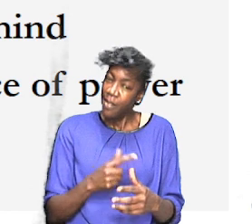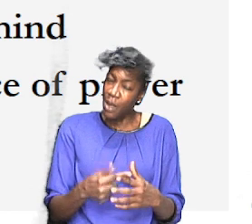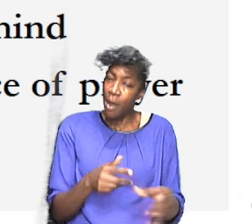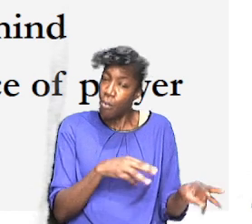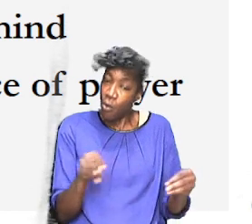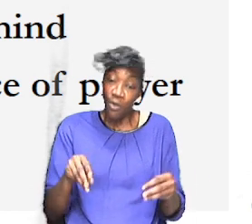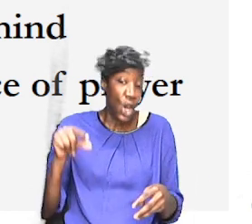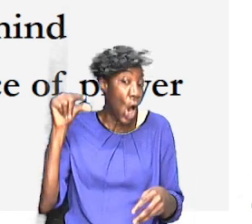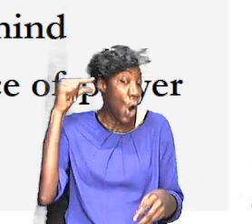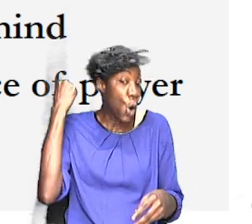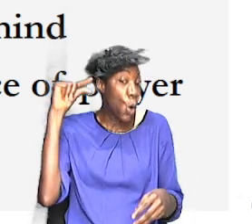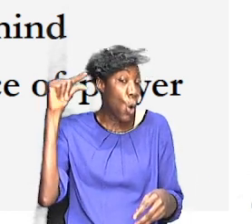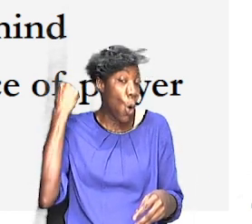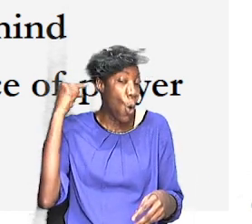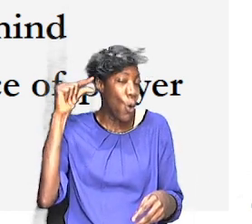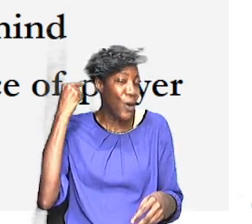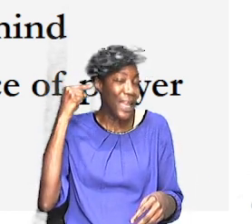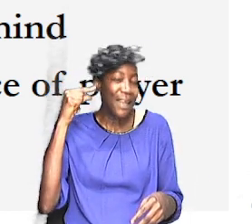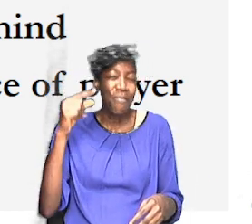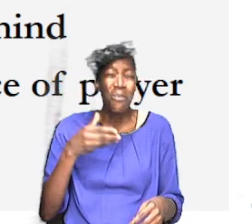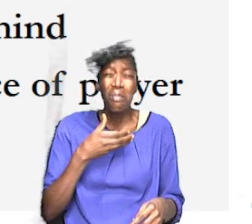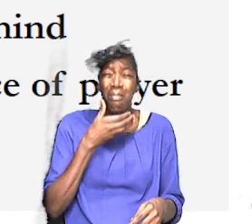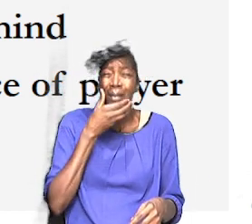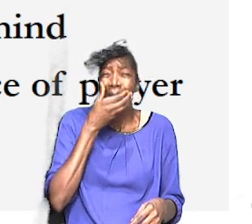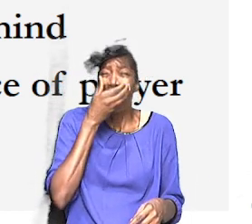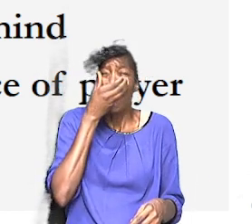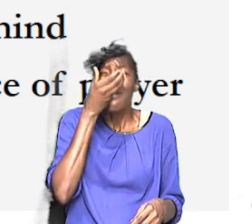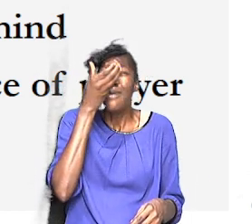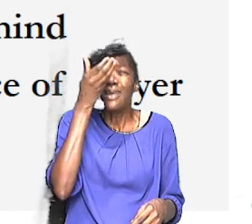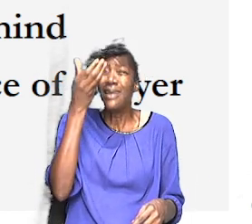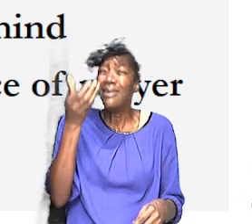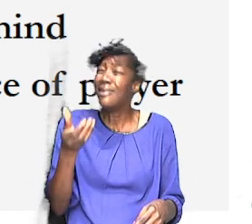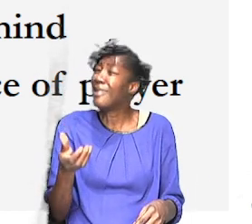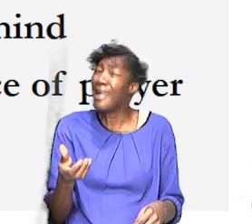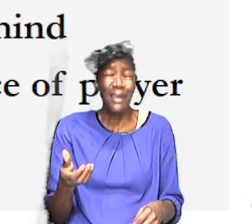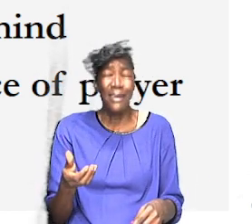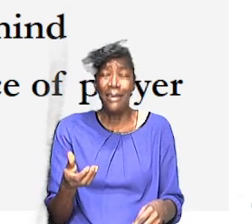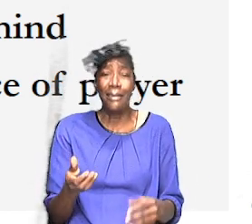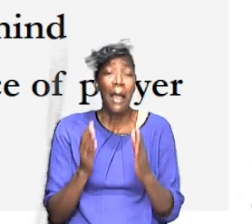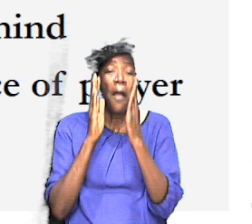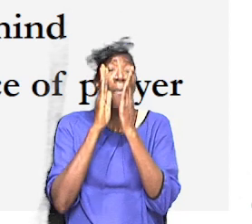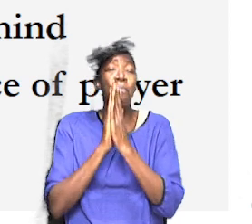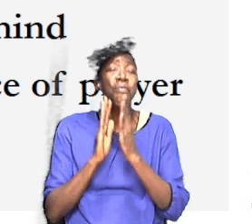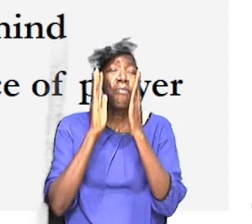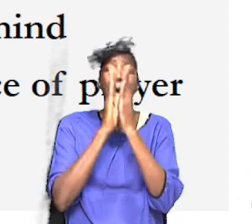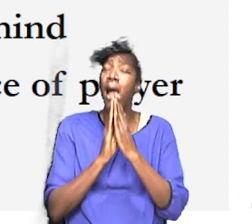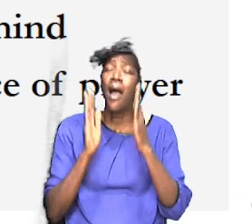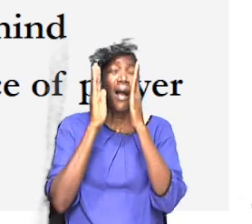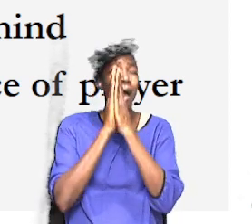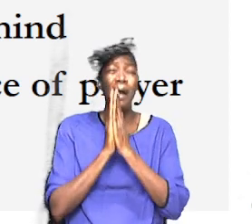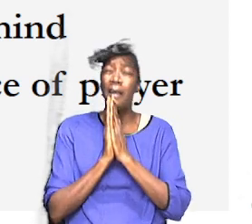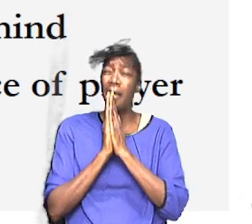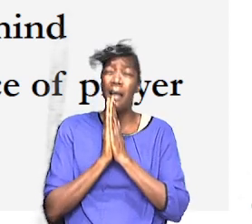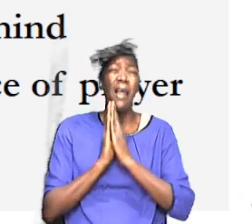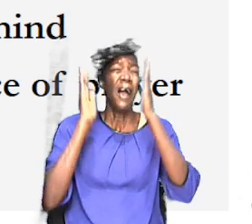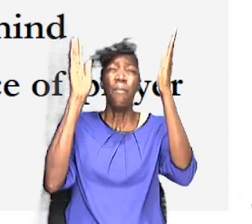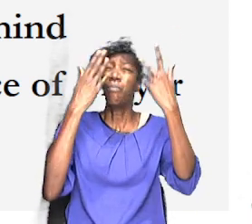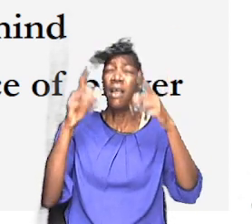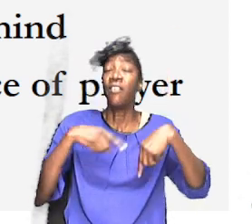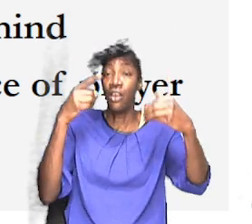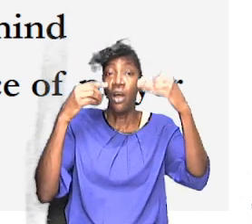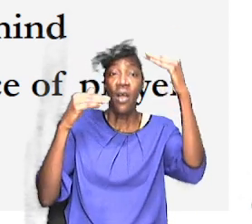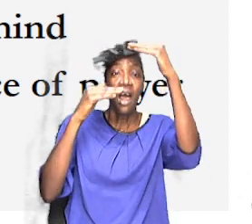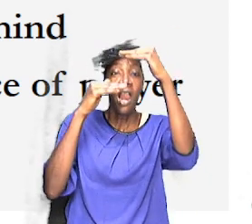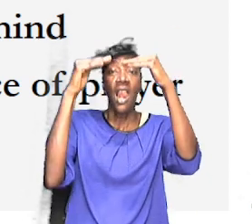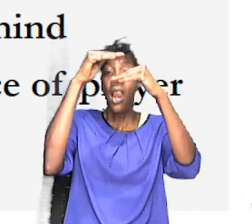incense, and this is where the beautiful fragrance of prayer and praise propels us to get to that another level, which is